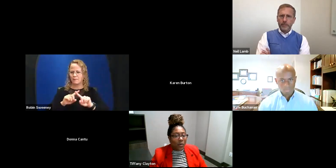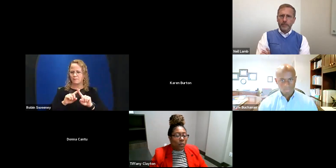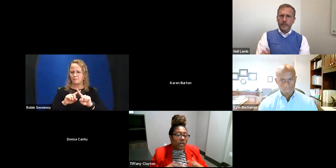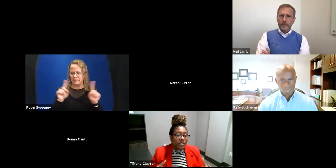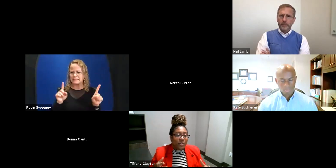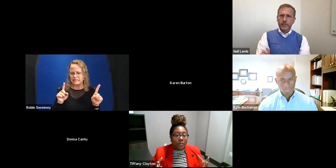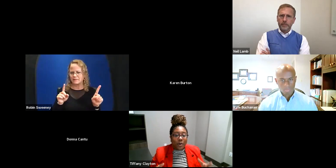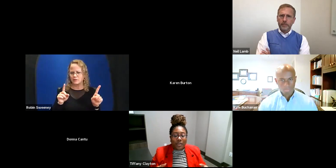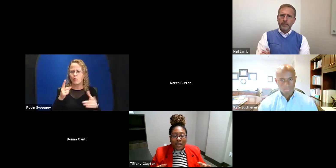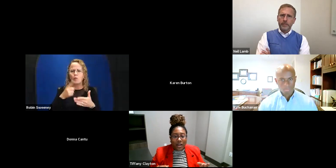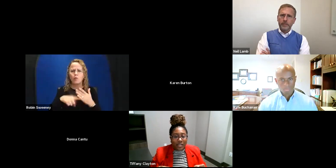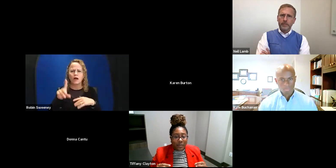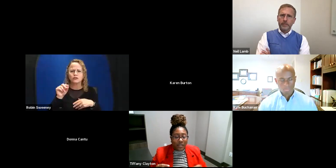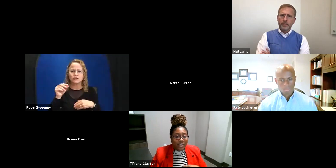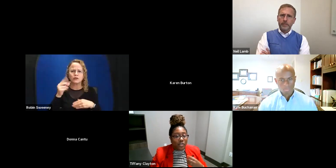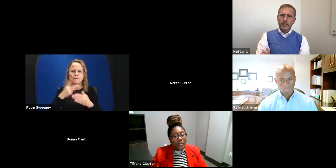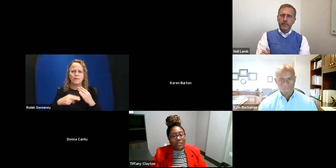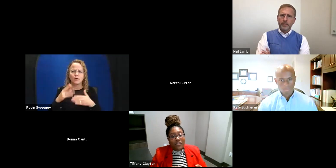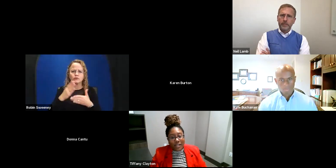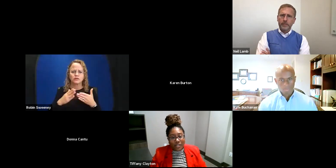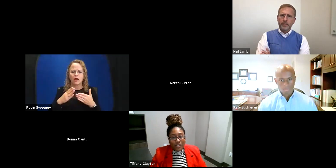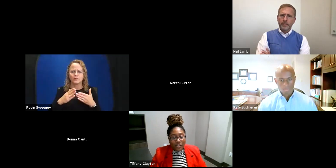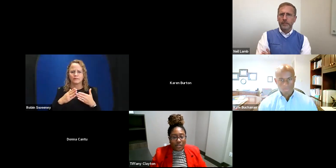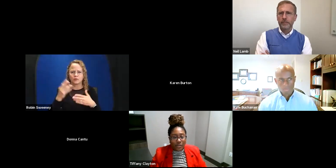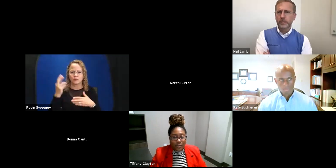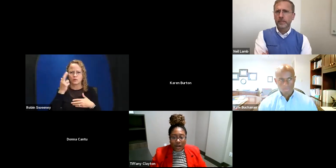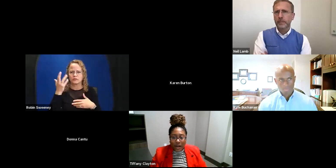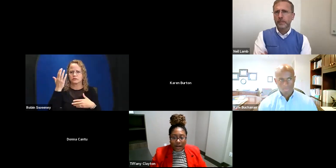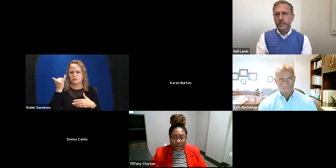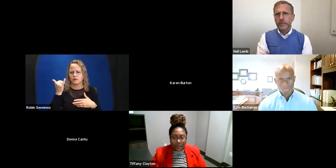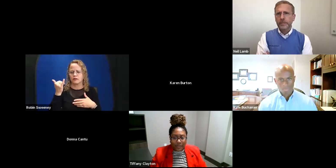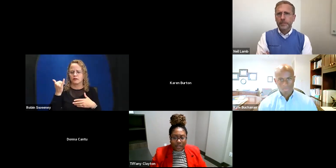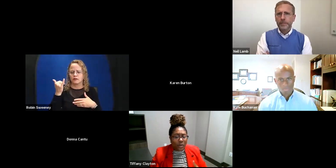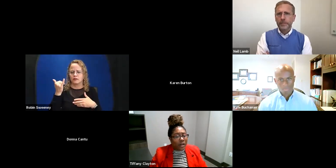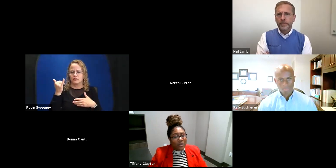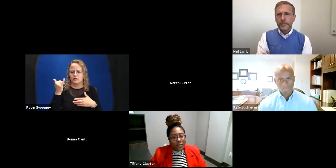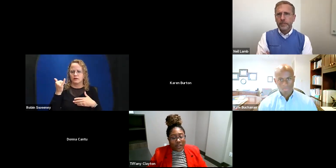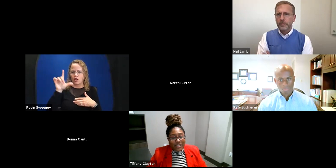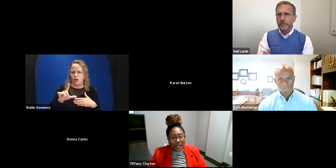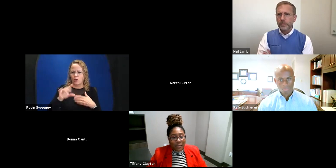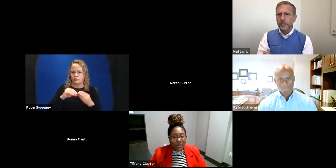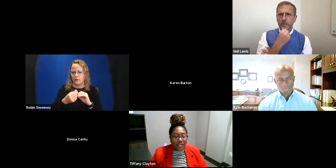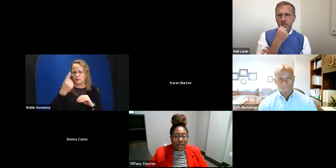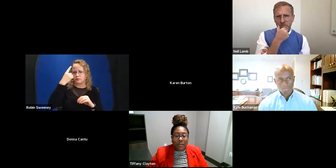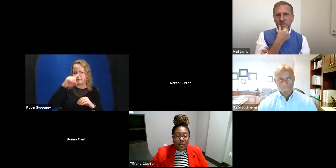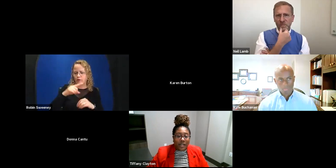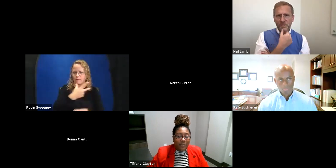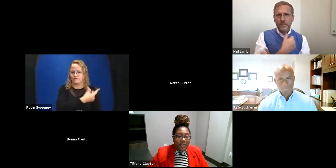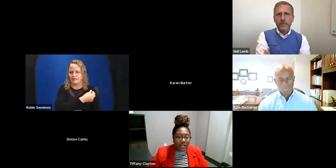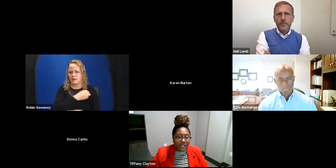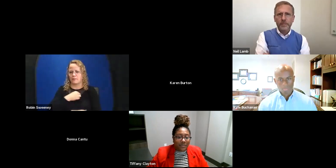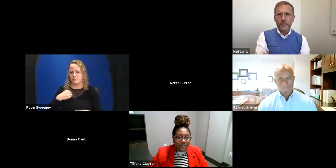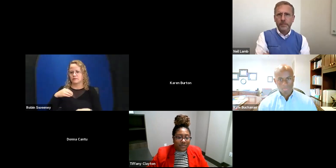see. What do you both think are some of the contributing factors to low numbers for vaccinated members in